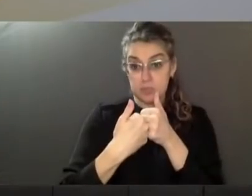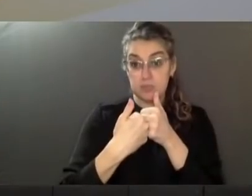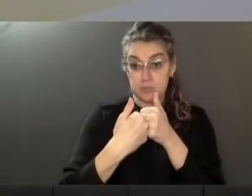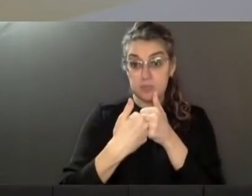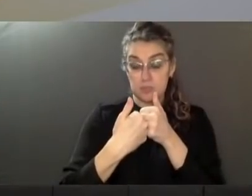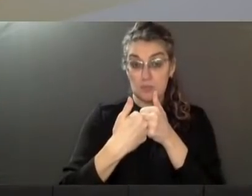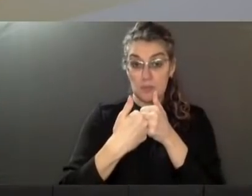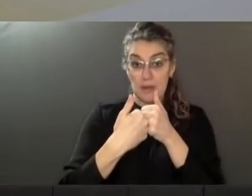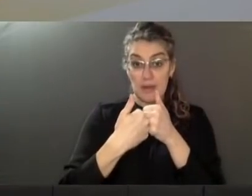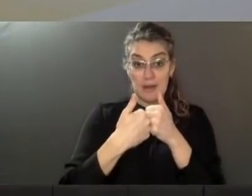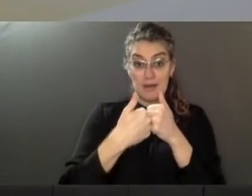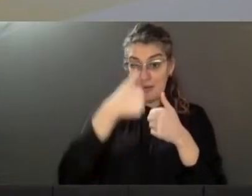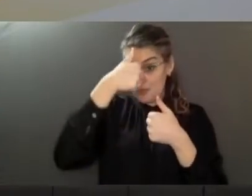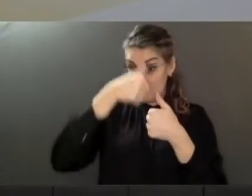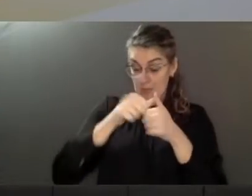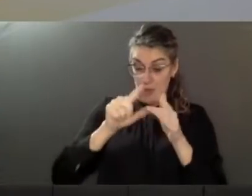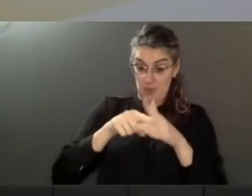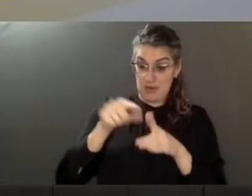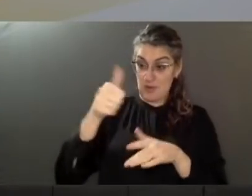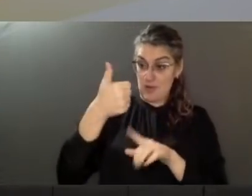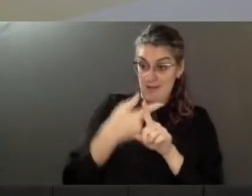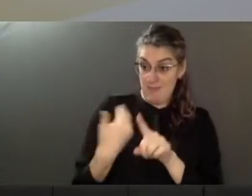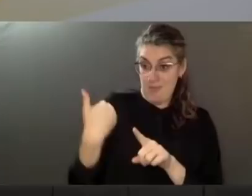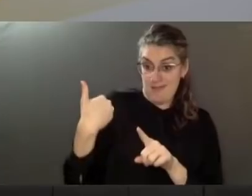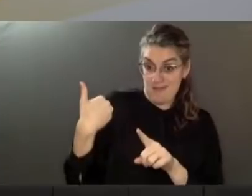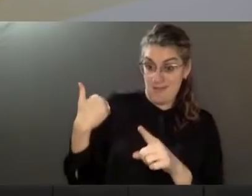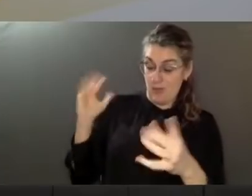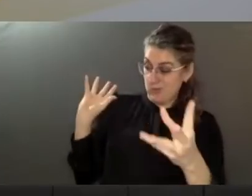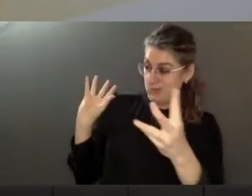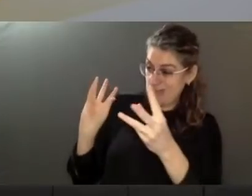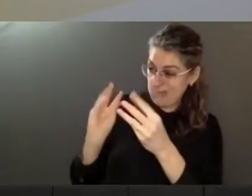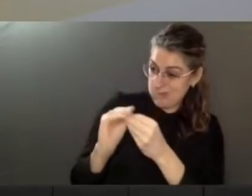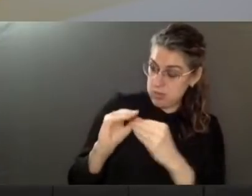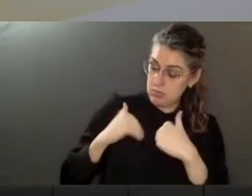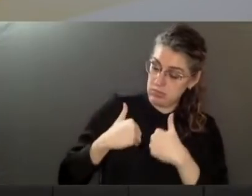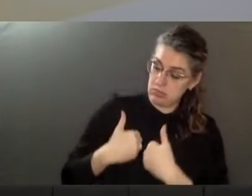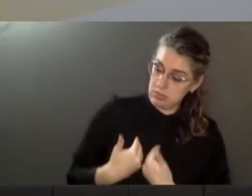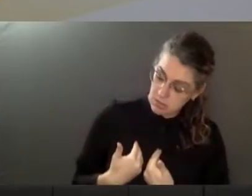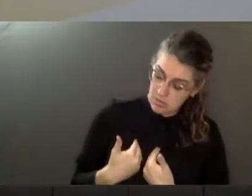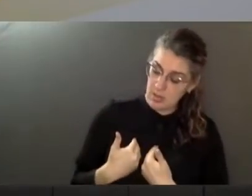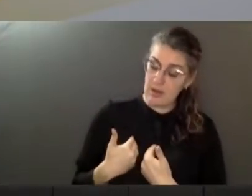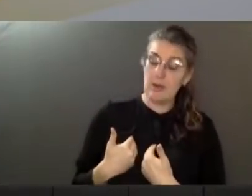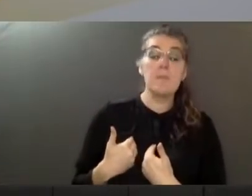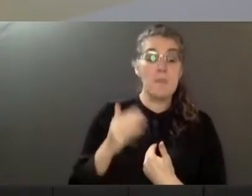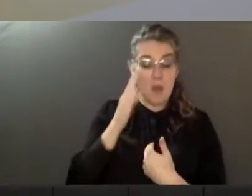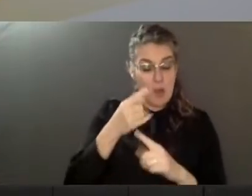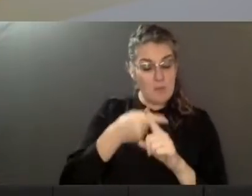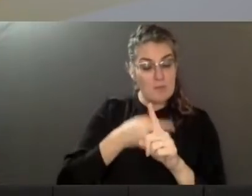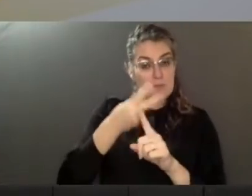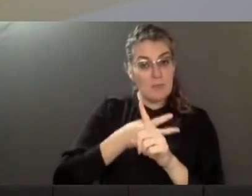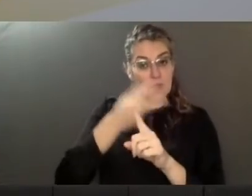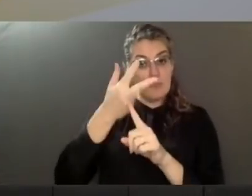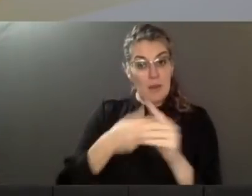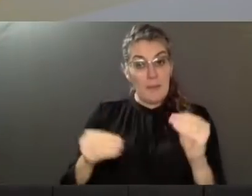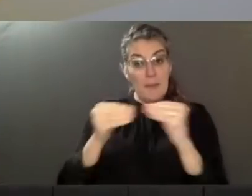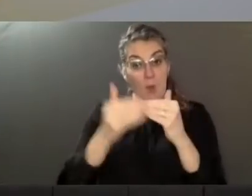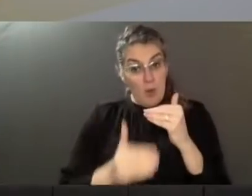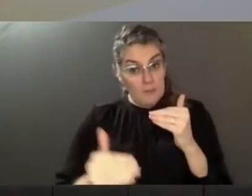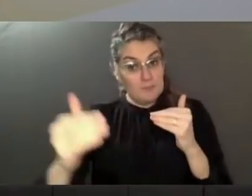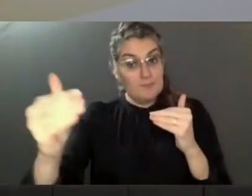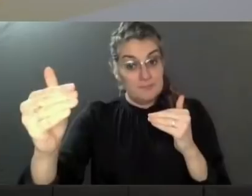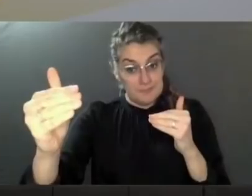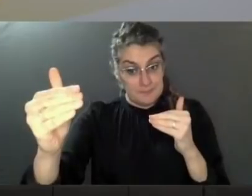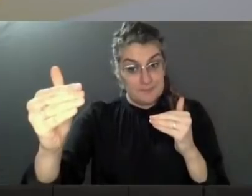pandemic was declared. We are tired and know the months ahead will continue to be challenging. As Dr.